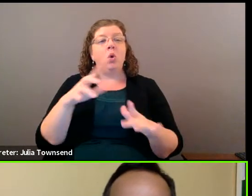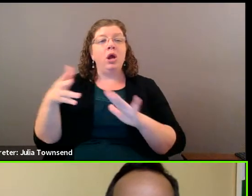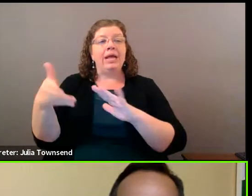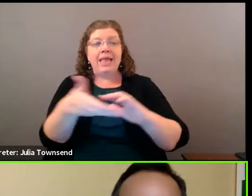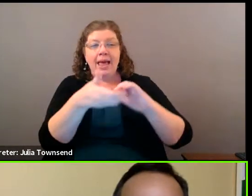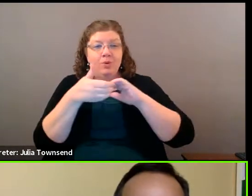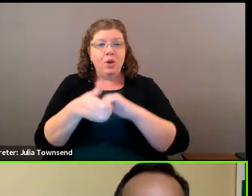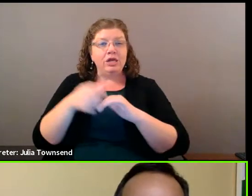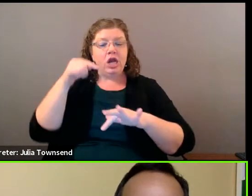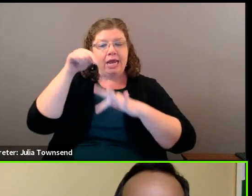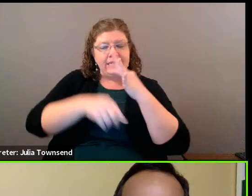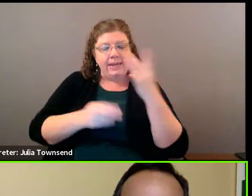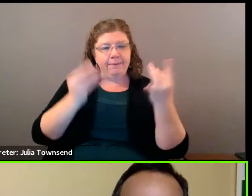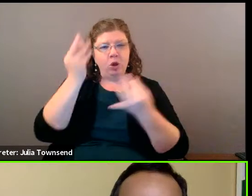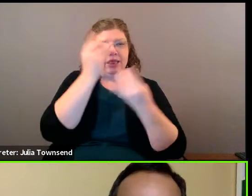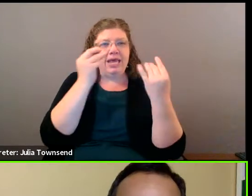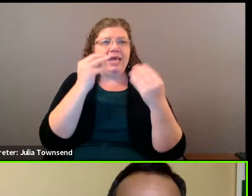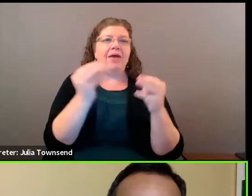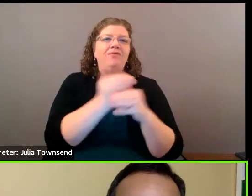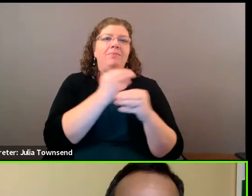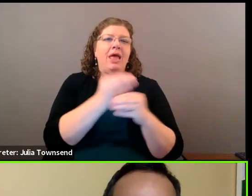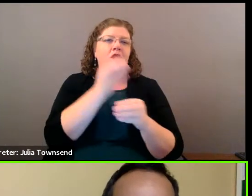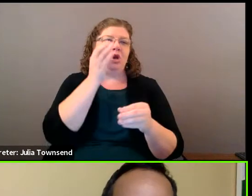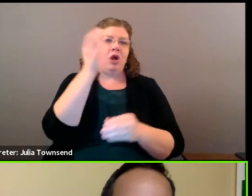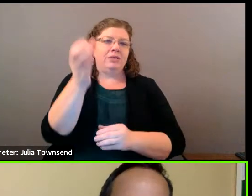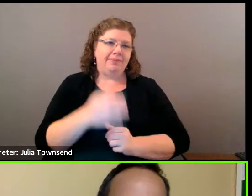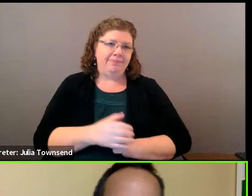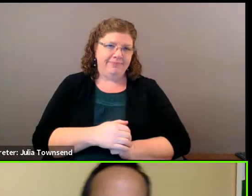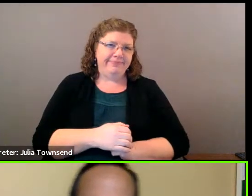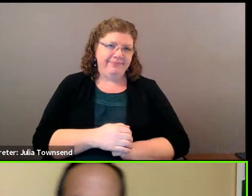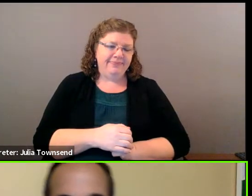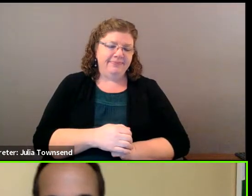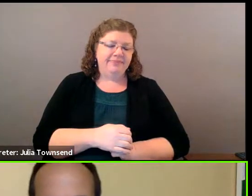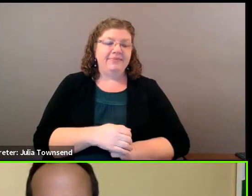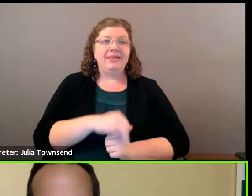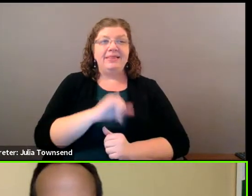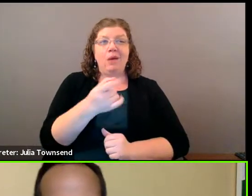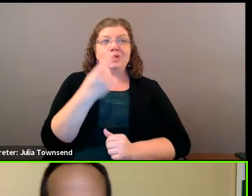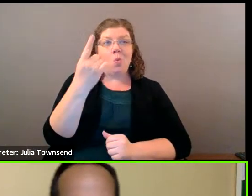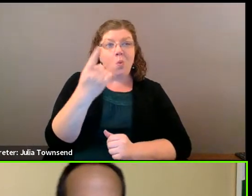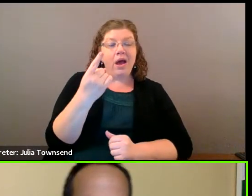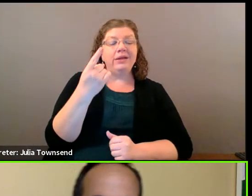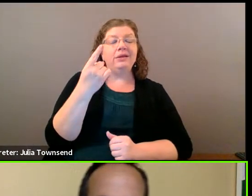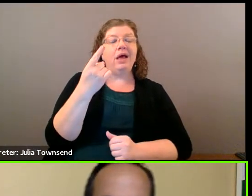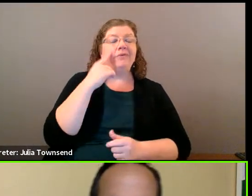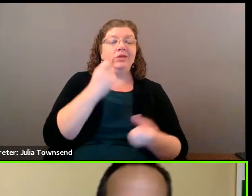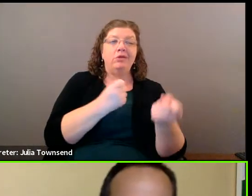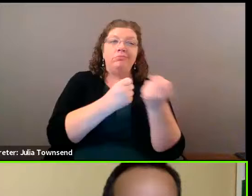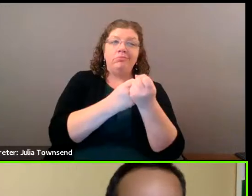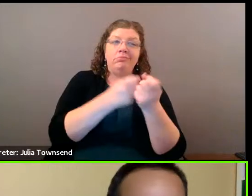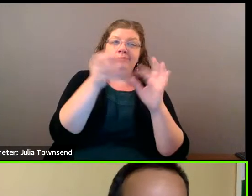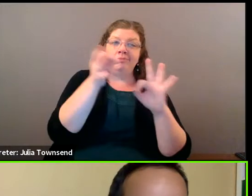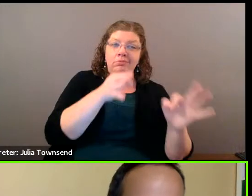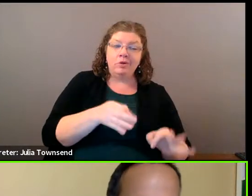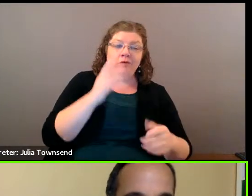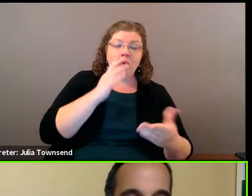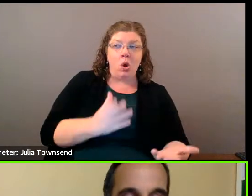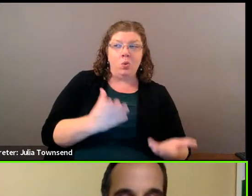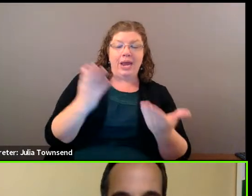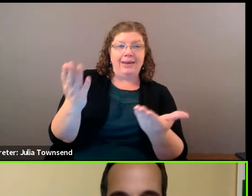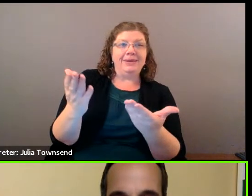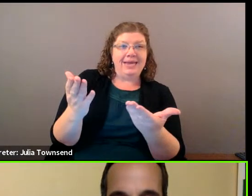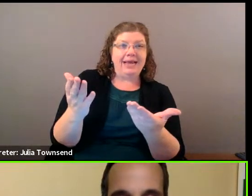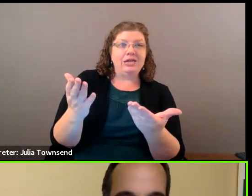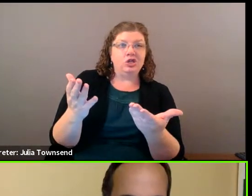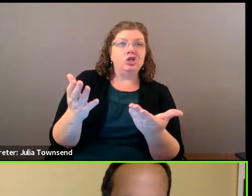collaboration and deeper thinking of mathematical concepts. So that was one of the rationales for a recommendation